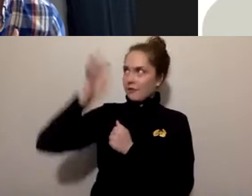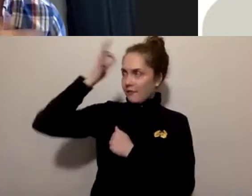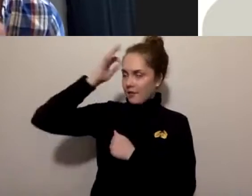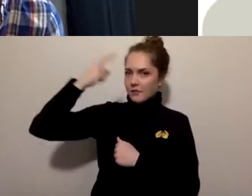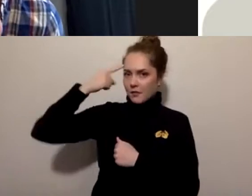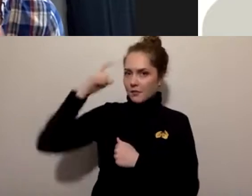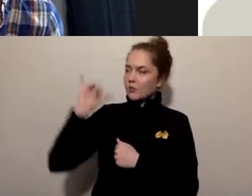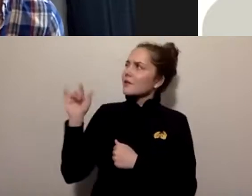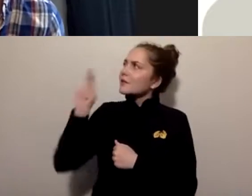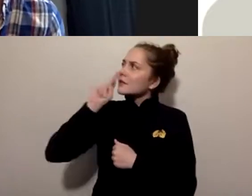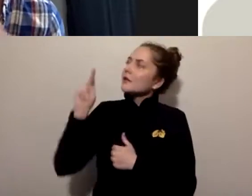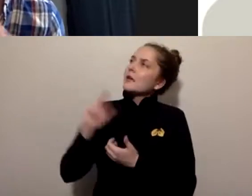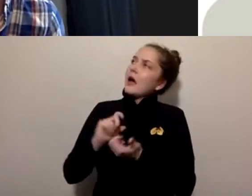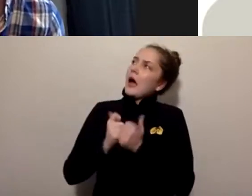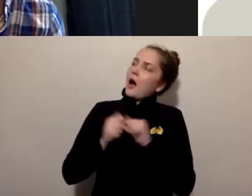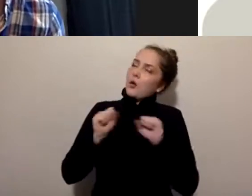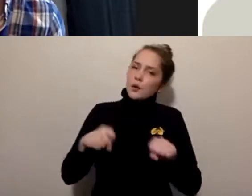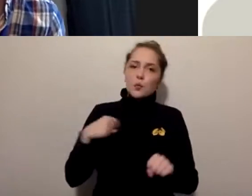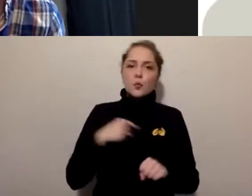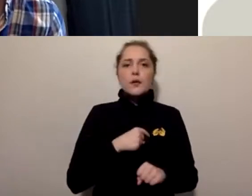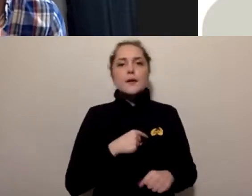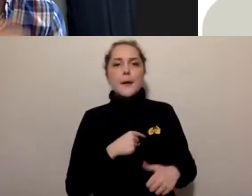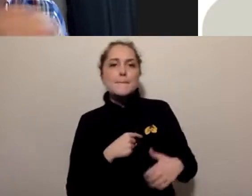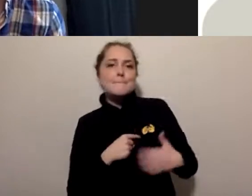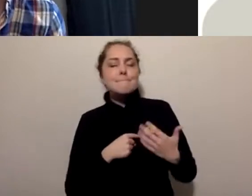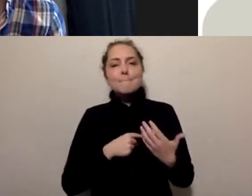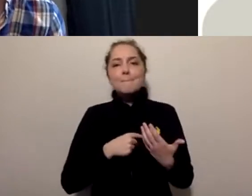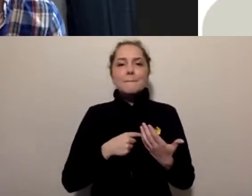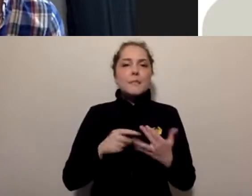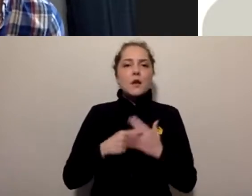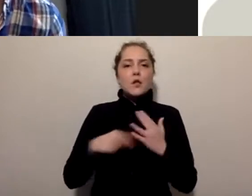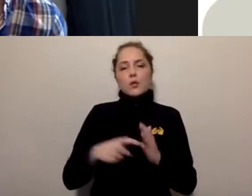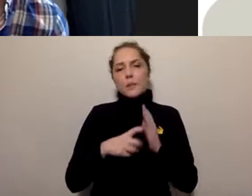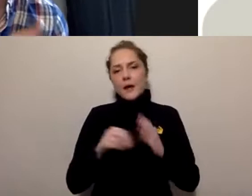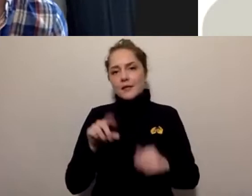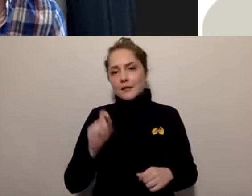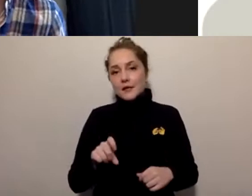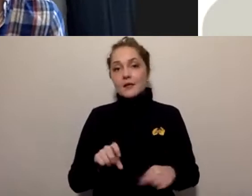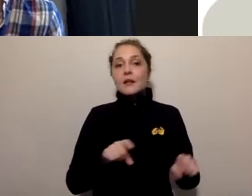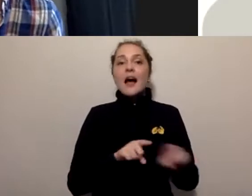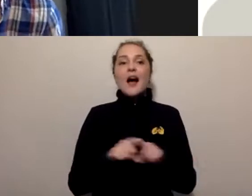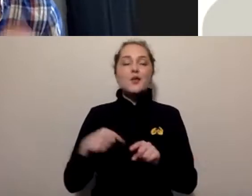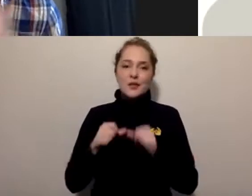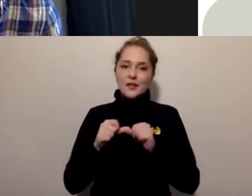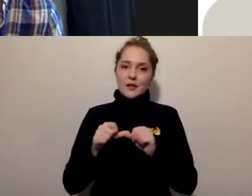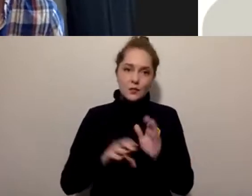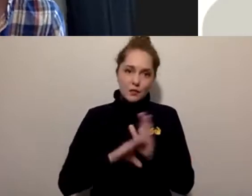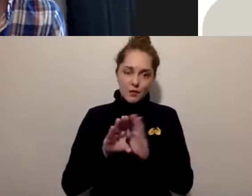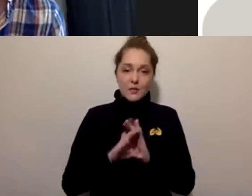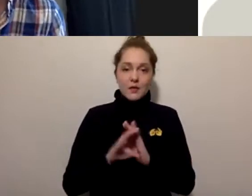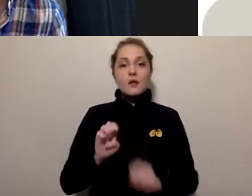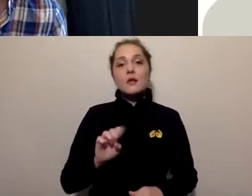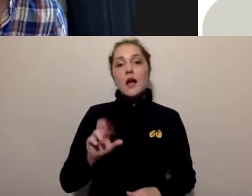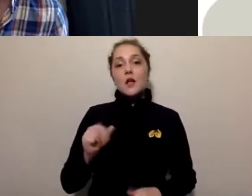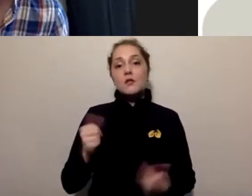see how we can implement those requirements and those needs as we continue to develop. Ezra did point